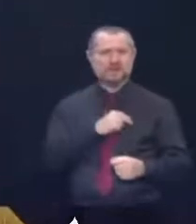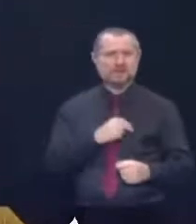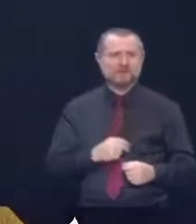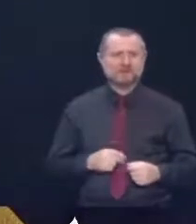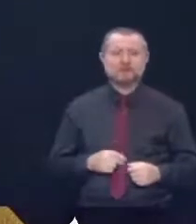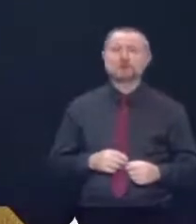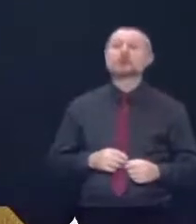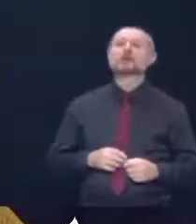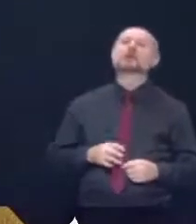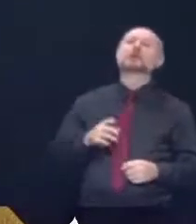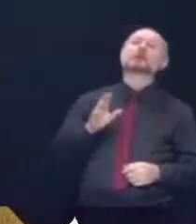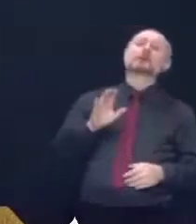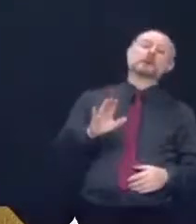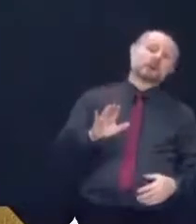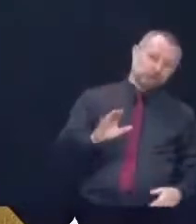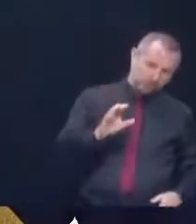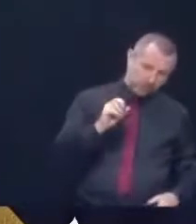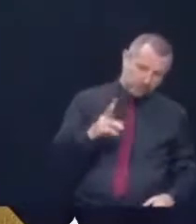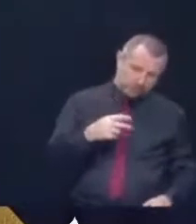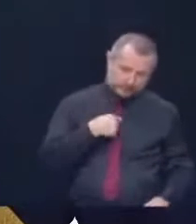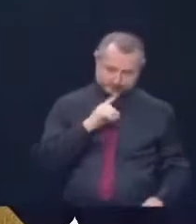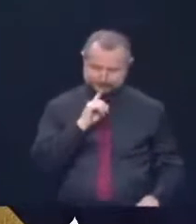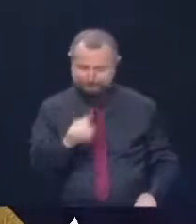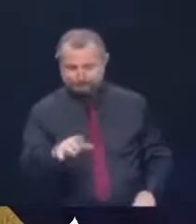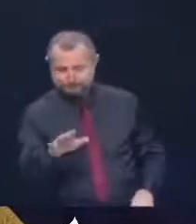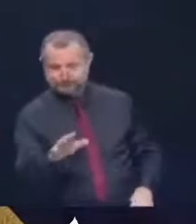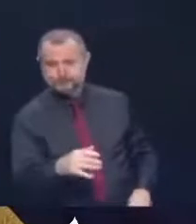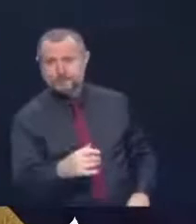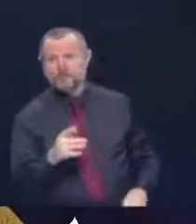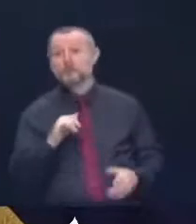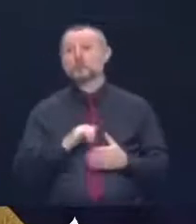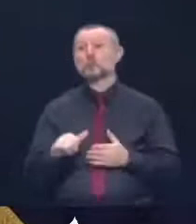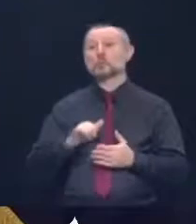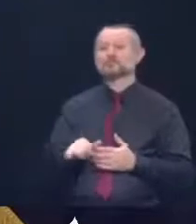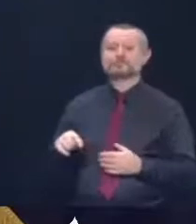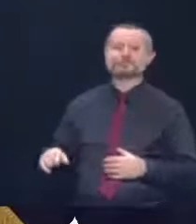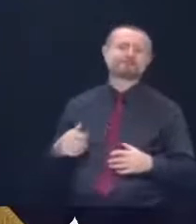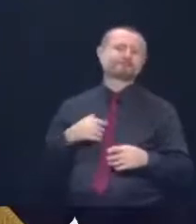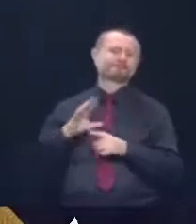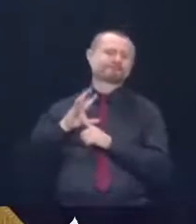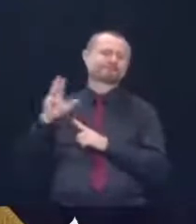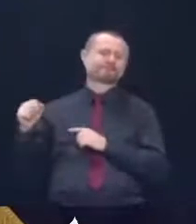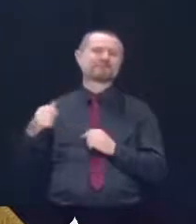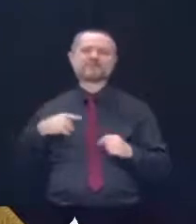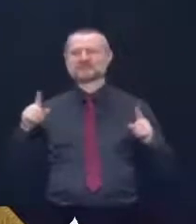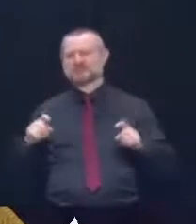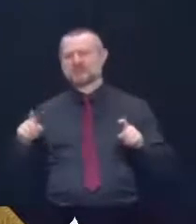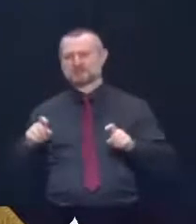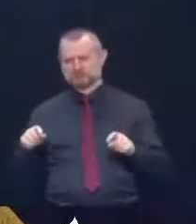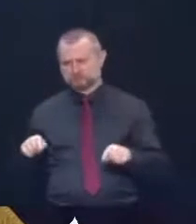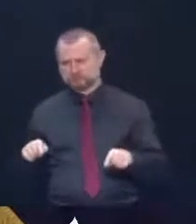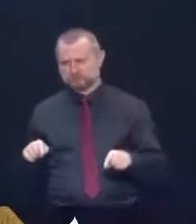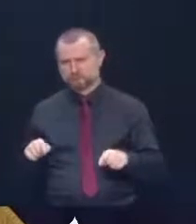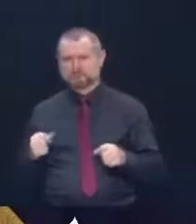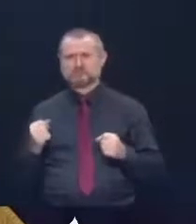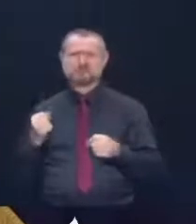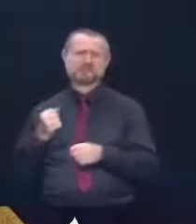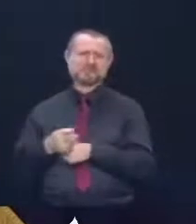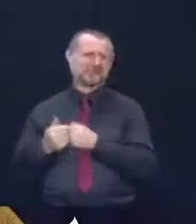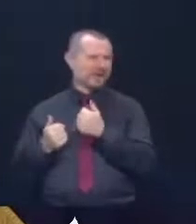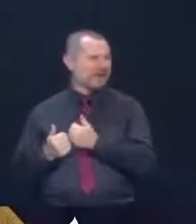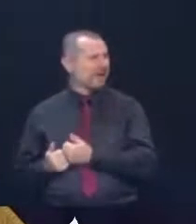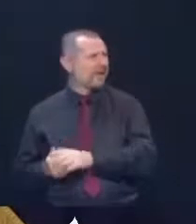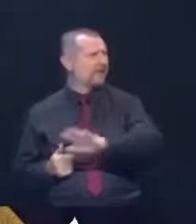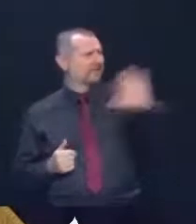Just so you know, we do more tests than any state in the United States. We do more